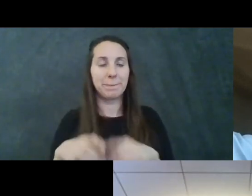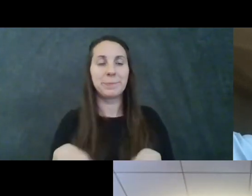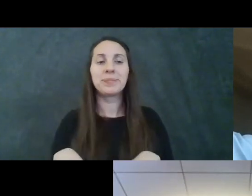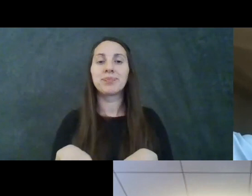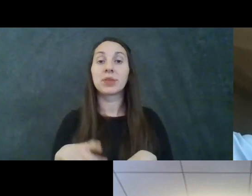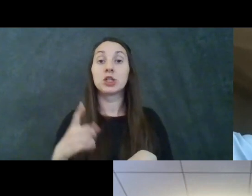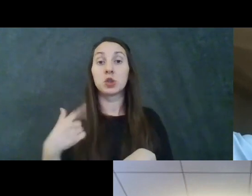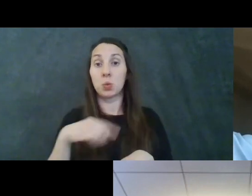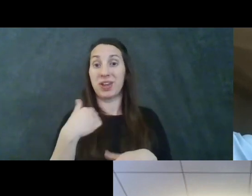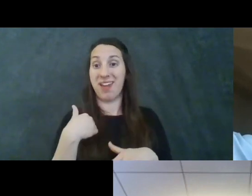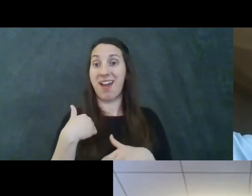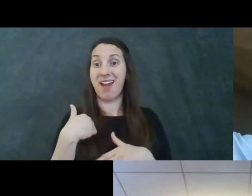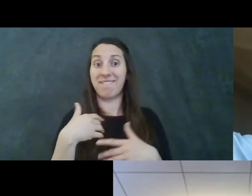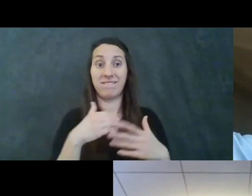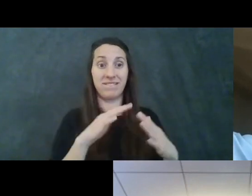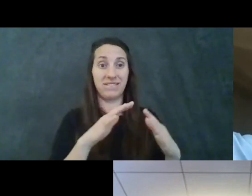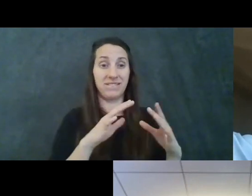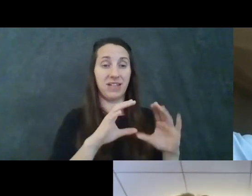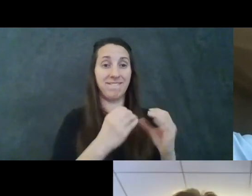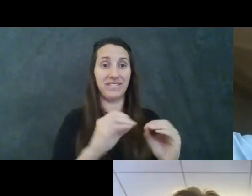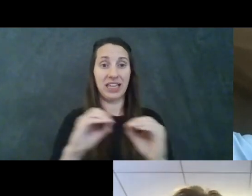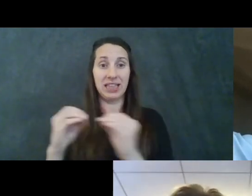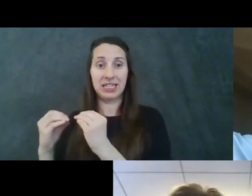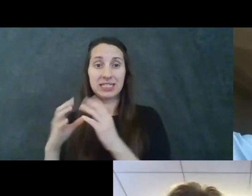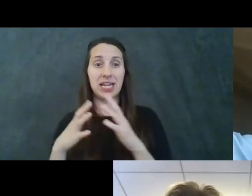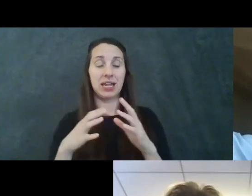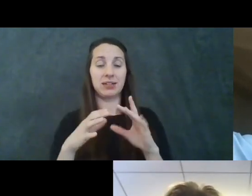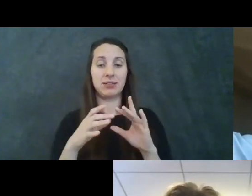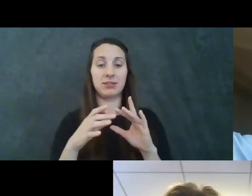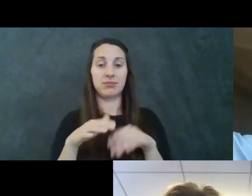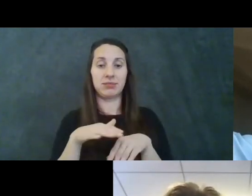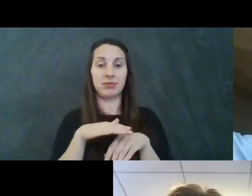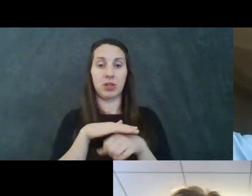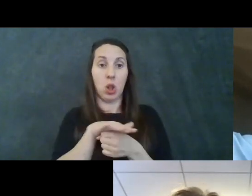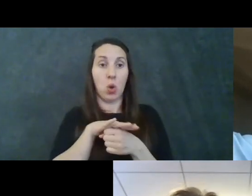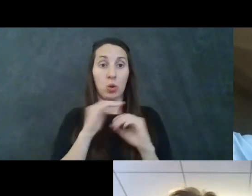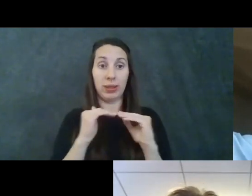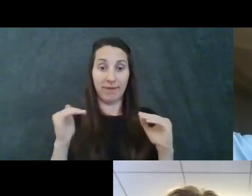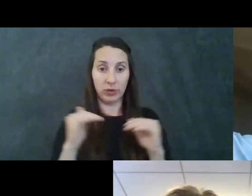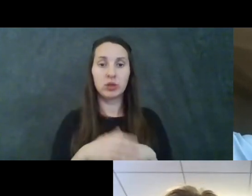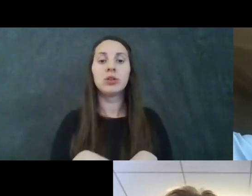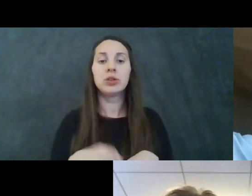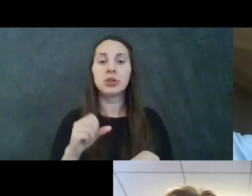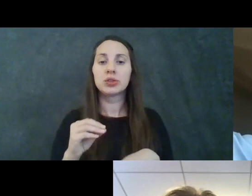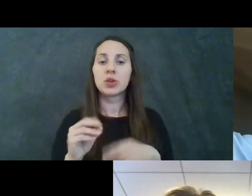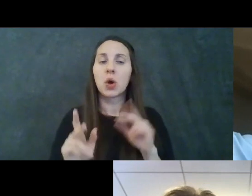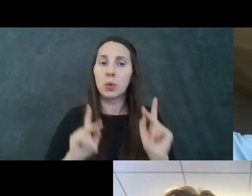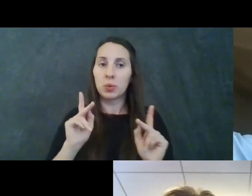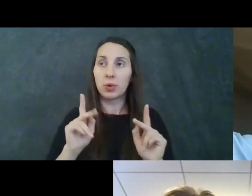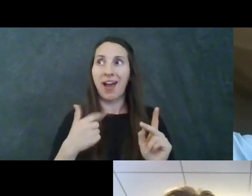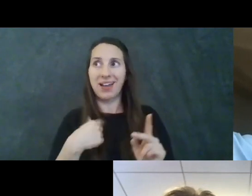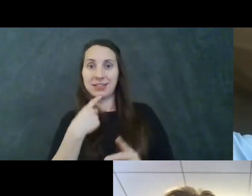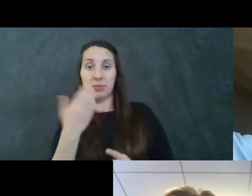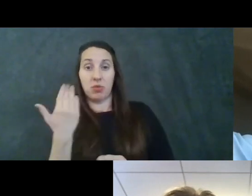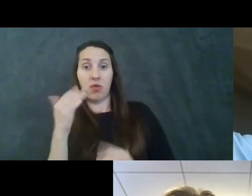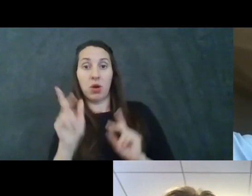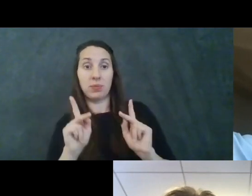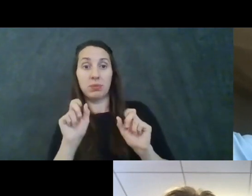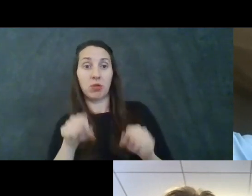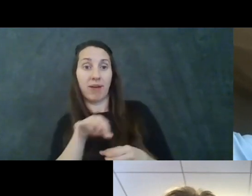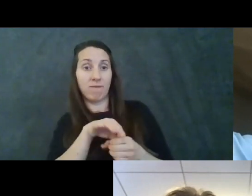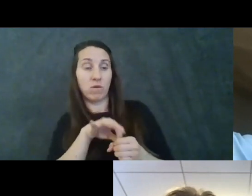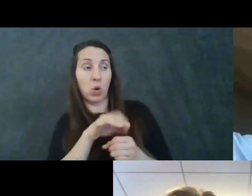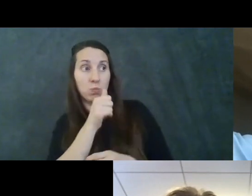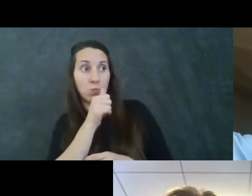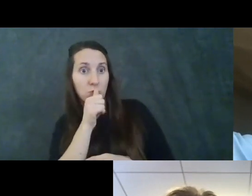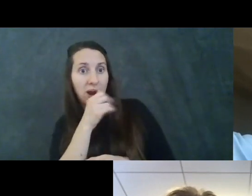And we have been working with them to really make sure that, as I said earlier, people can vote privately and independently. We were very active